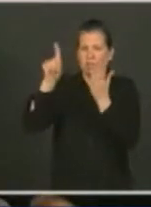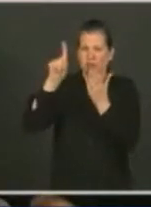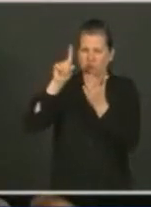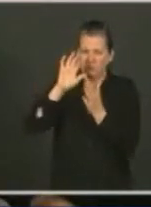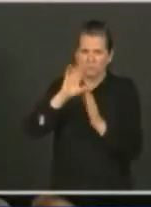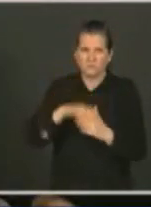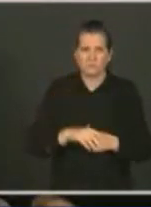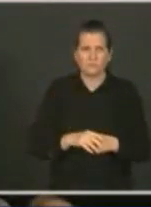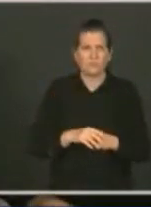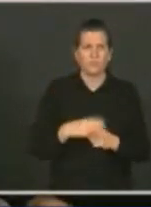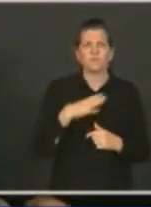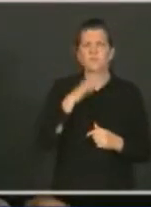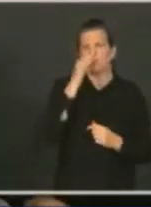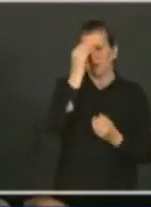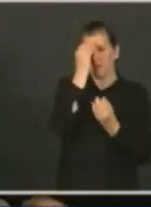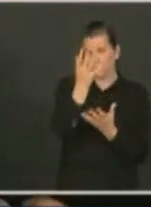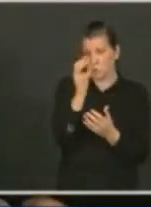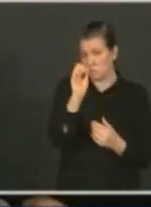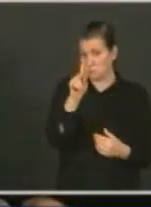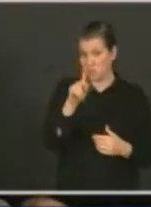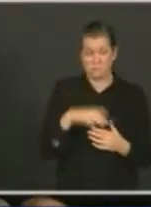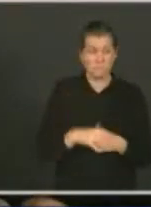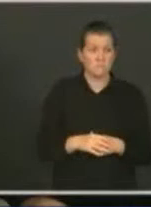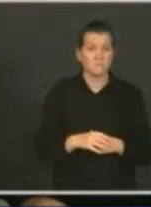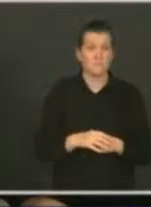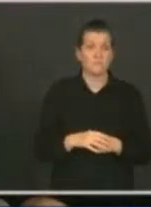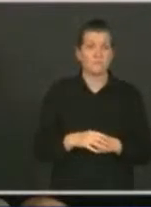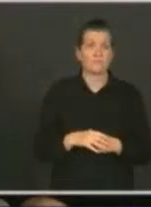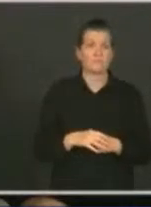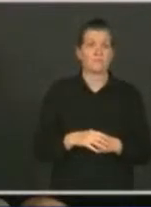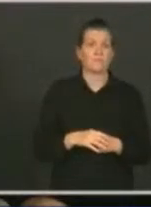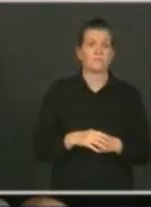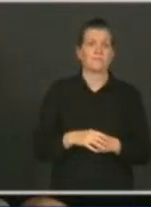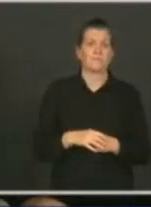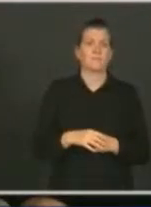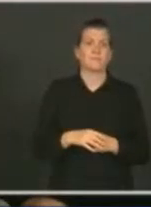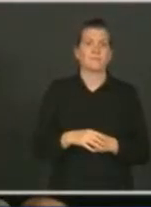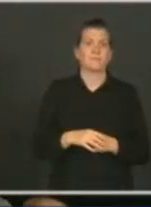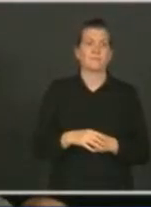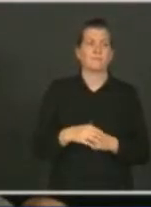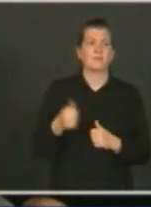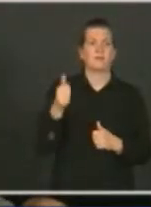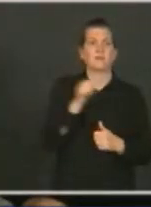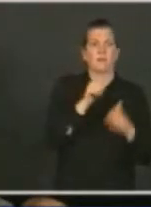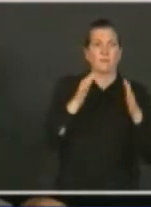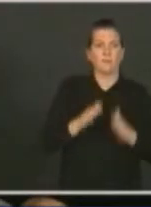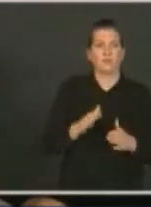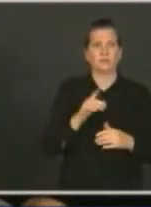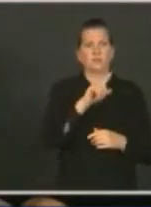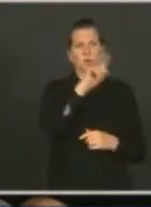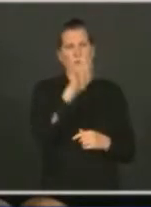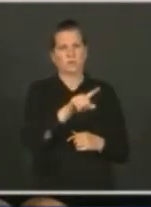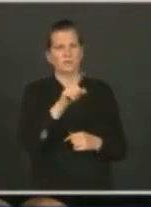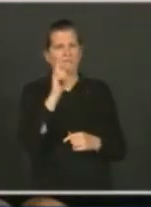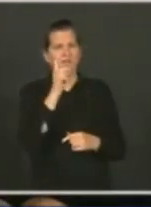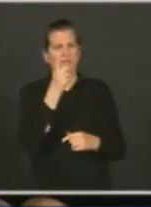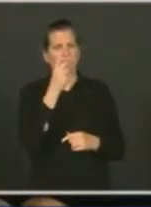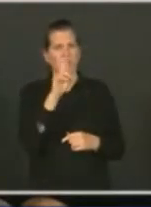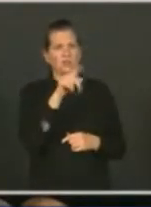Foreman. Since you will be the person serving, I understand, as medical director of the Cranston